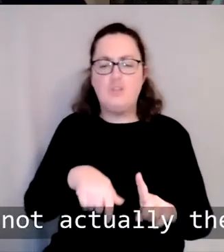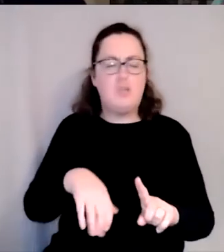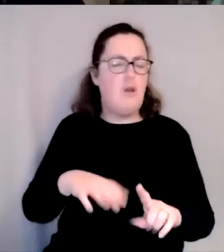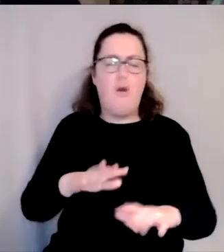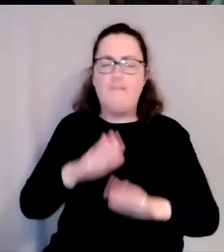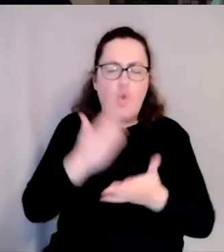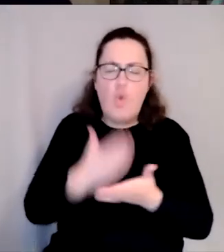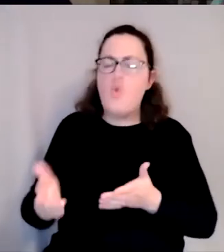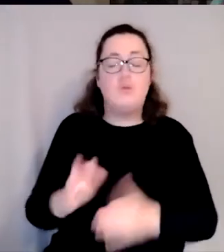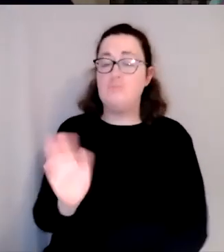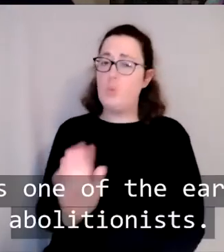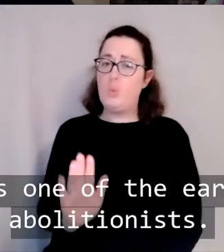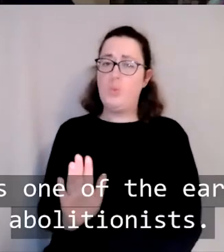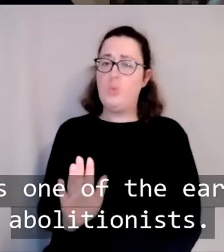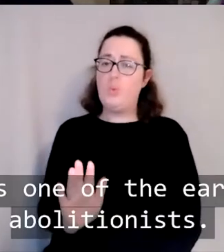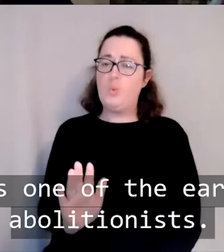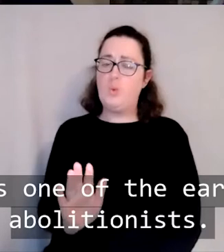case.